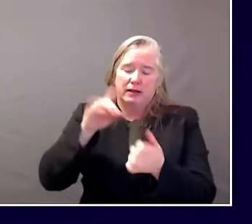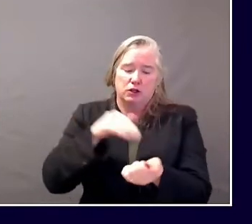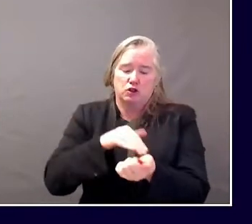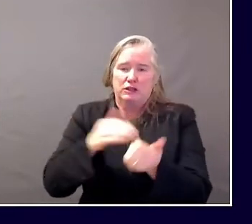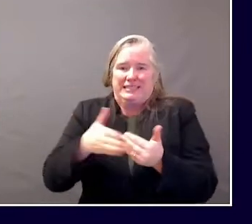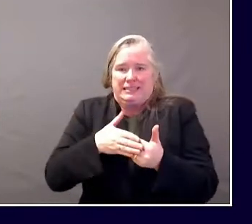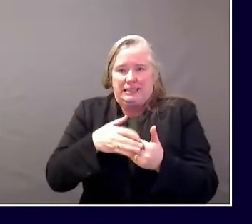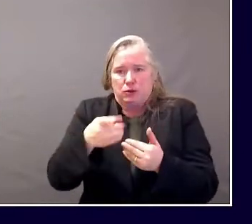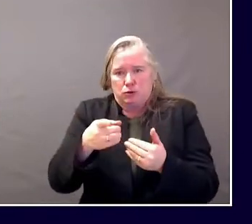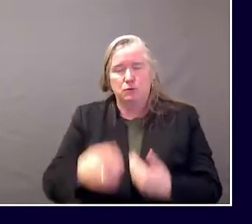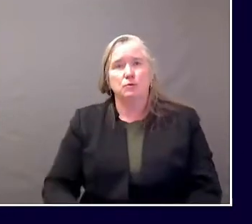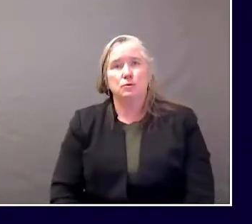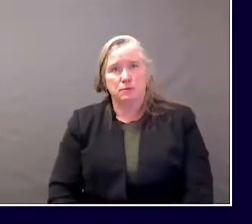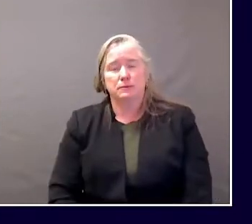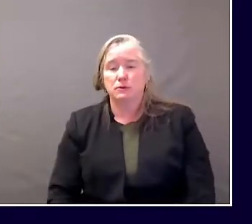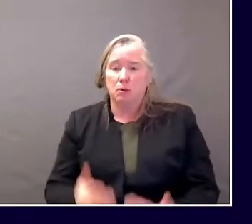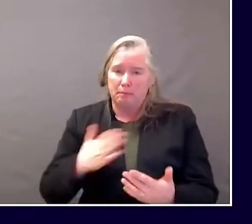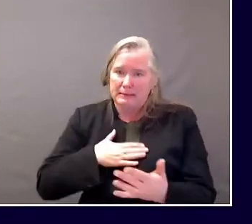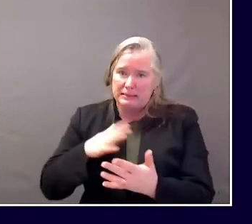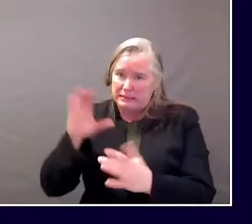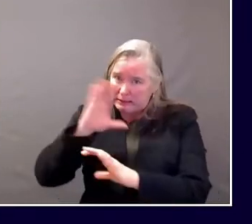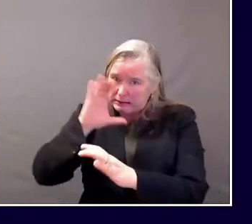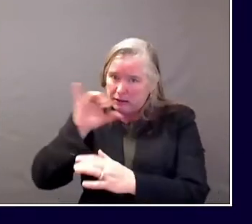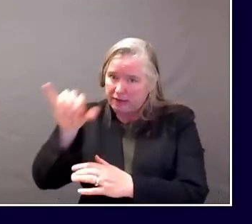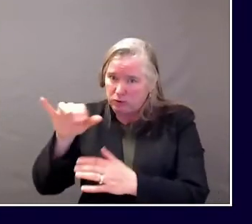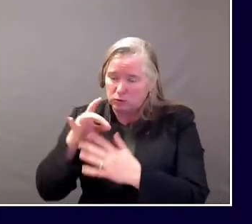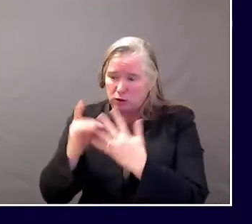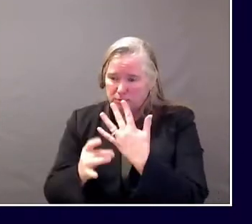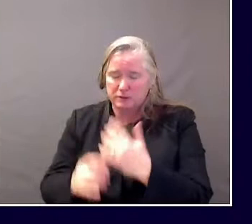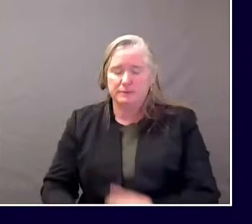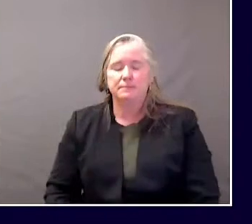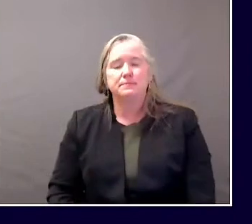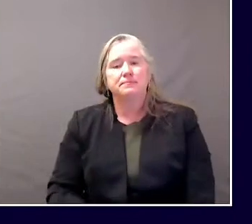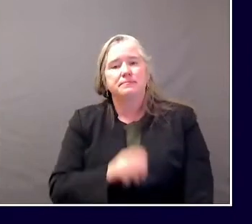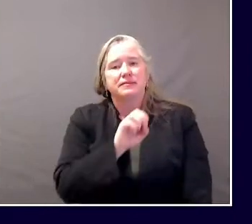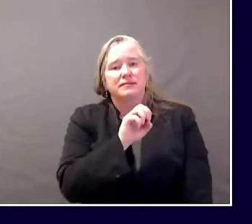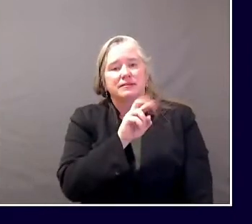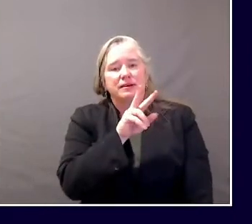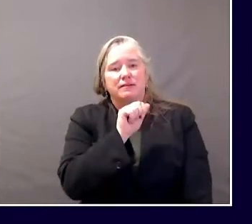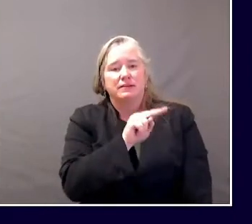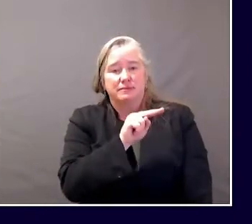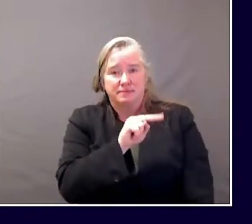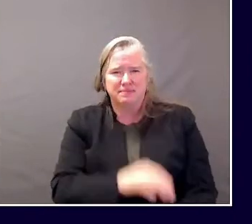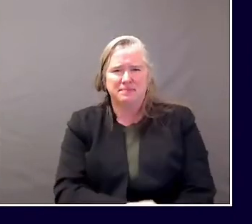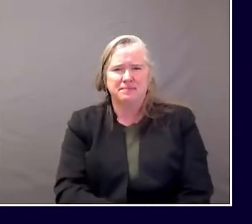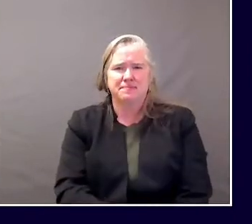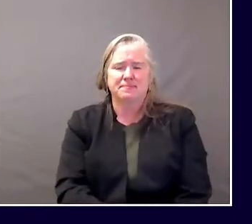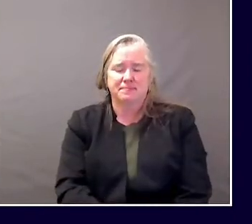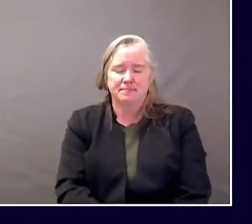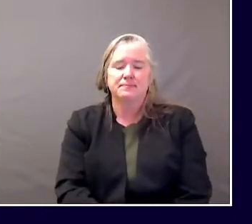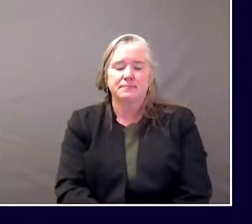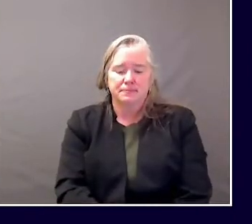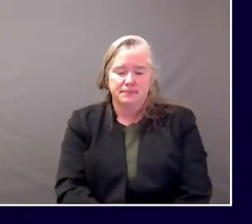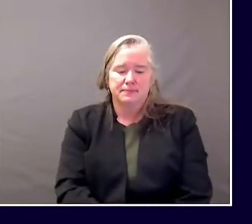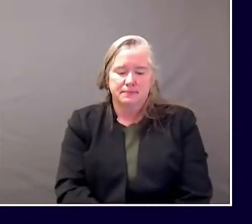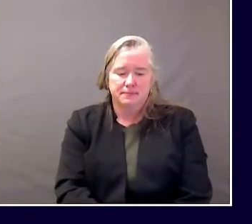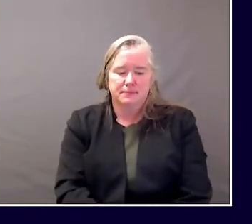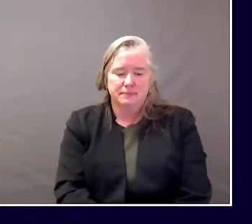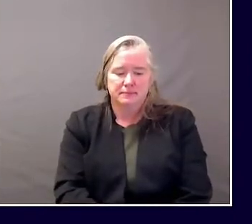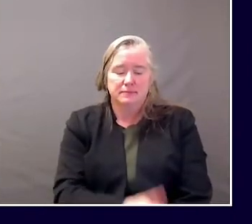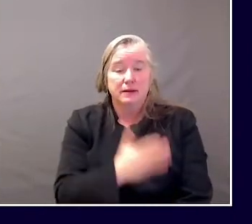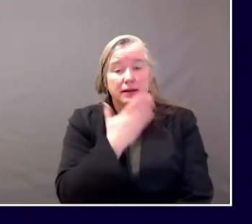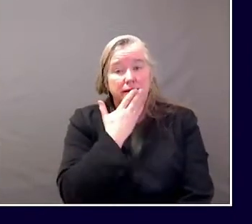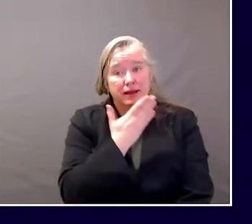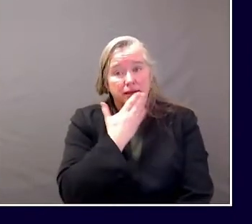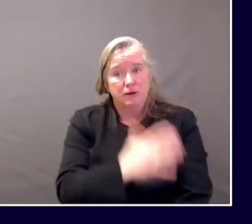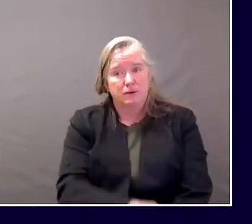I'm going to turn it over to Evan Pop next. Hi, Dr. Shah. Thank you. So we talked about the change the